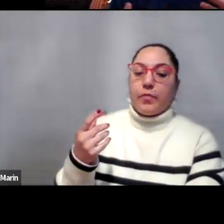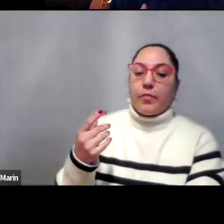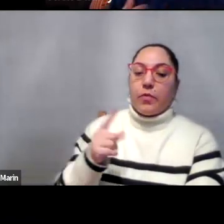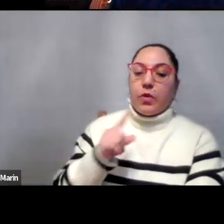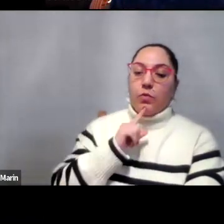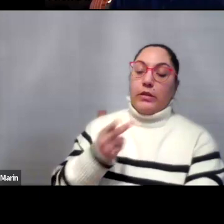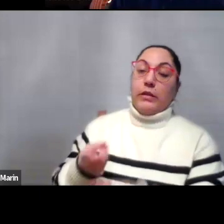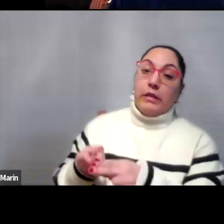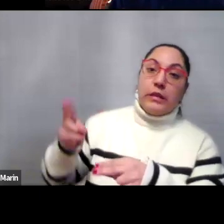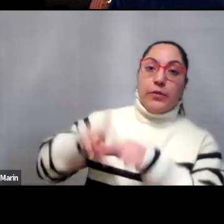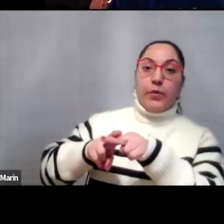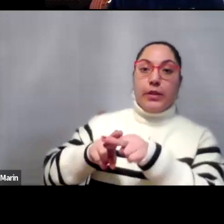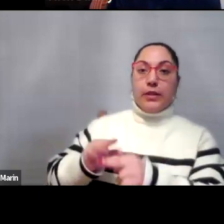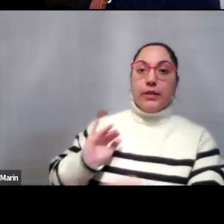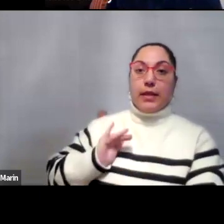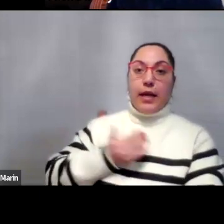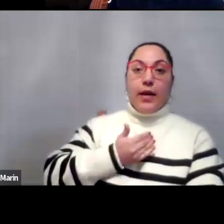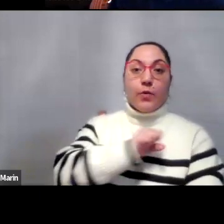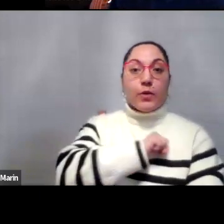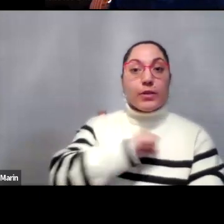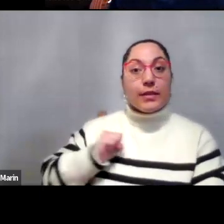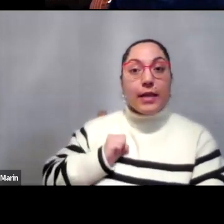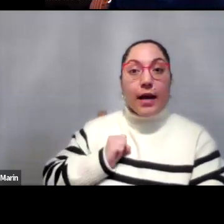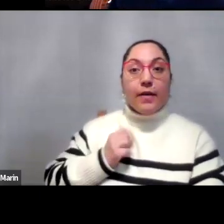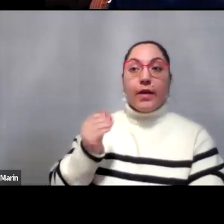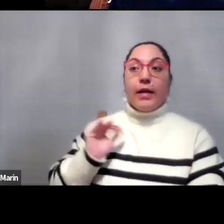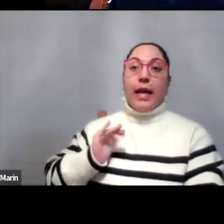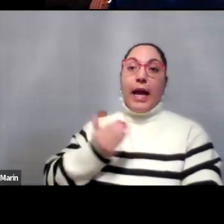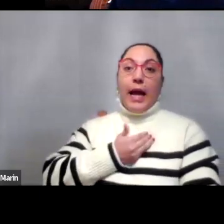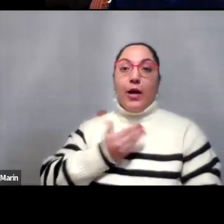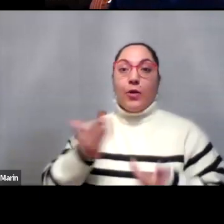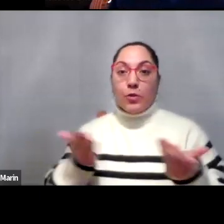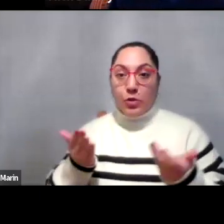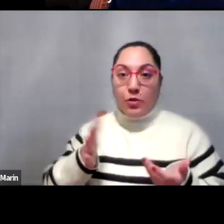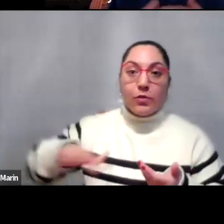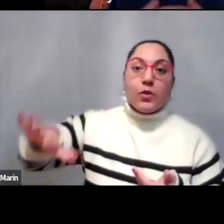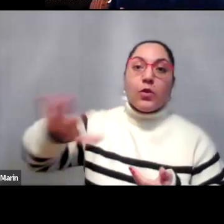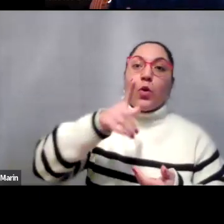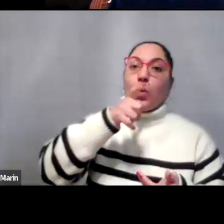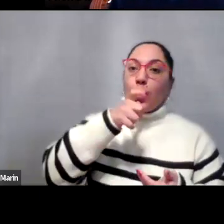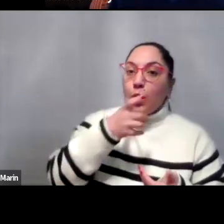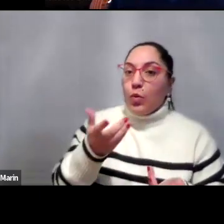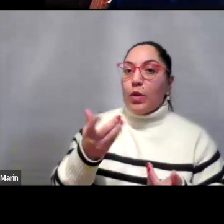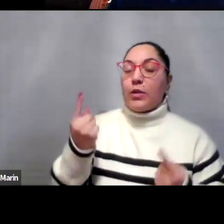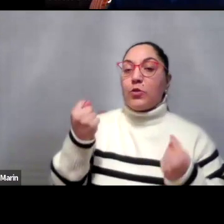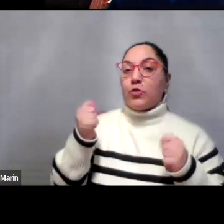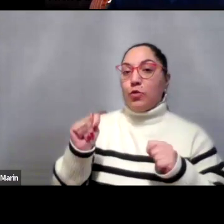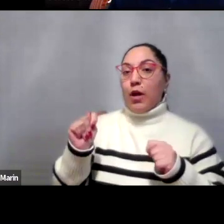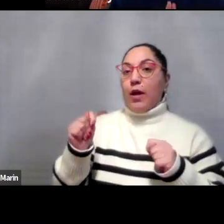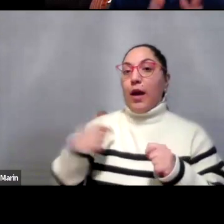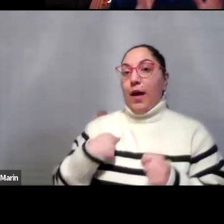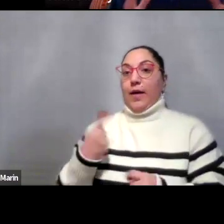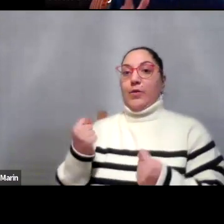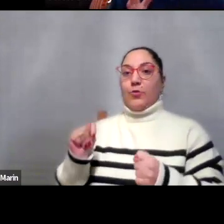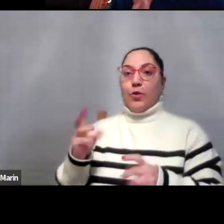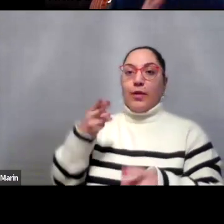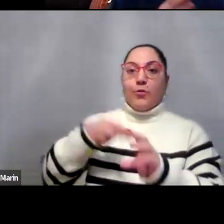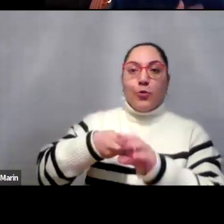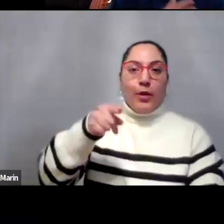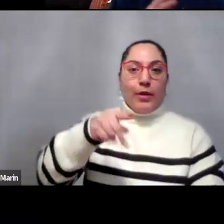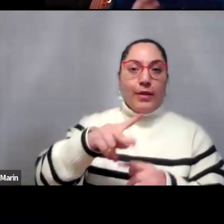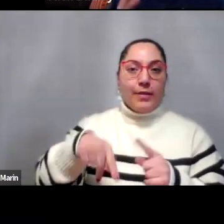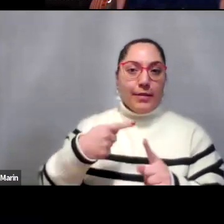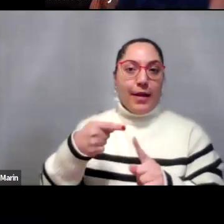increased our staffing and our capacity to serve this population. It's why I try to come to meetings like this to let people know